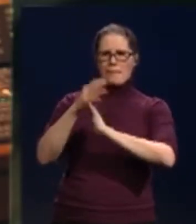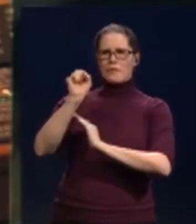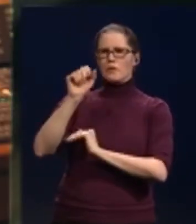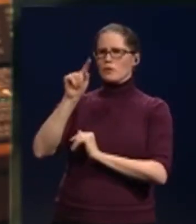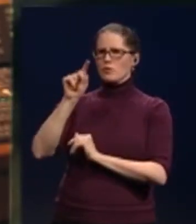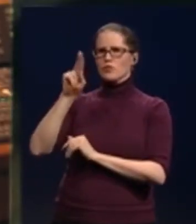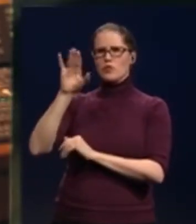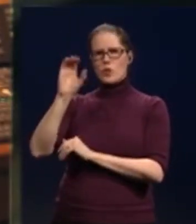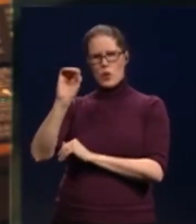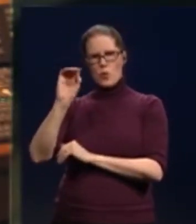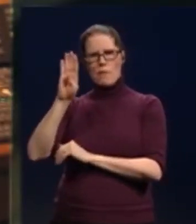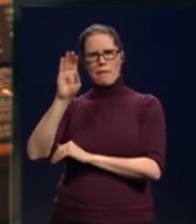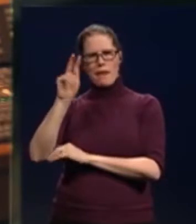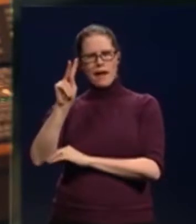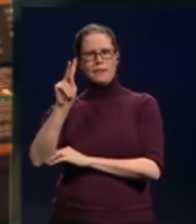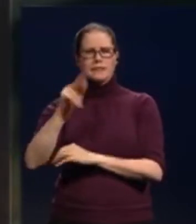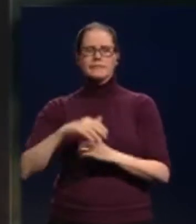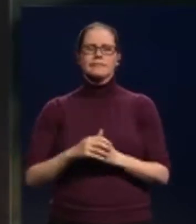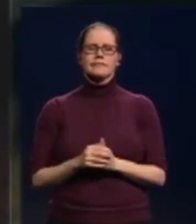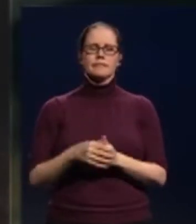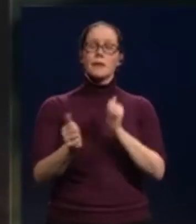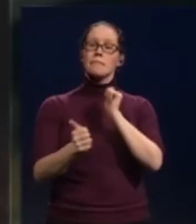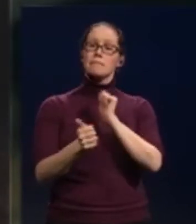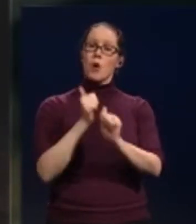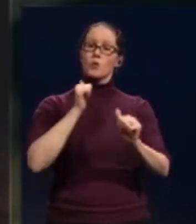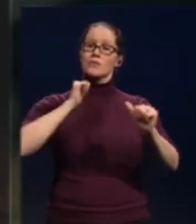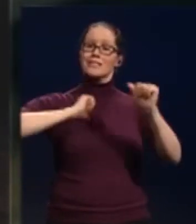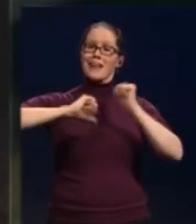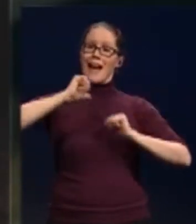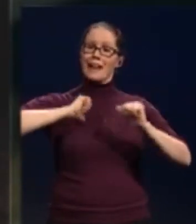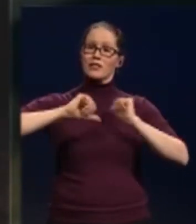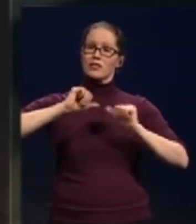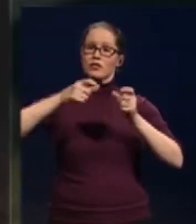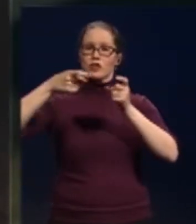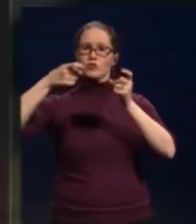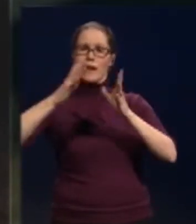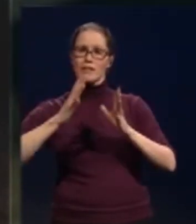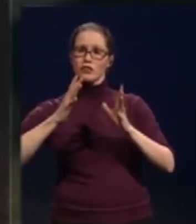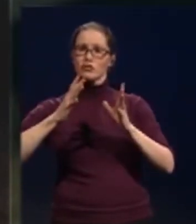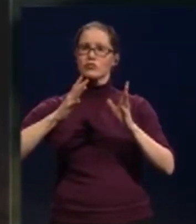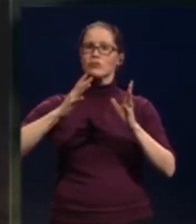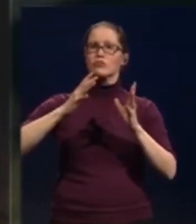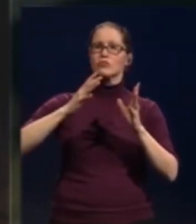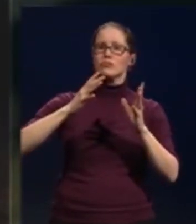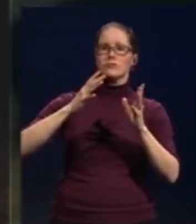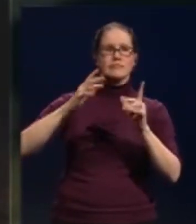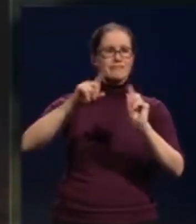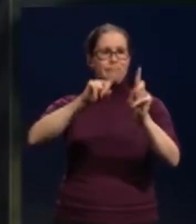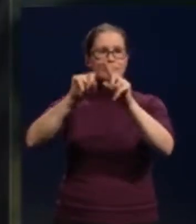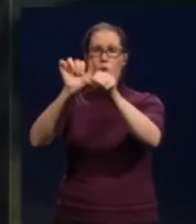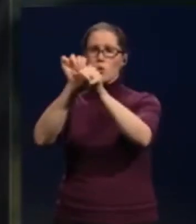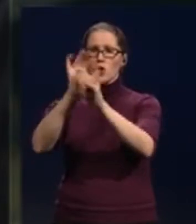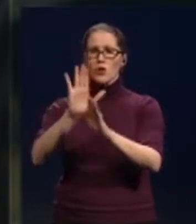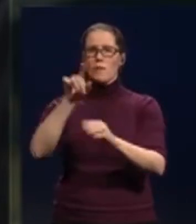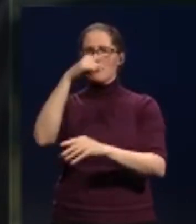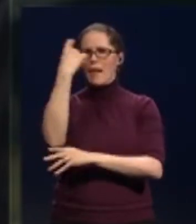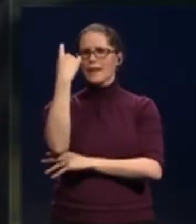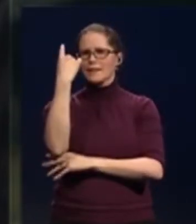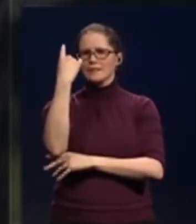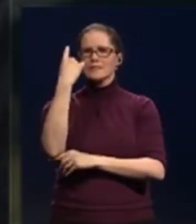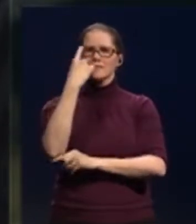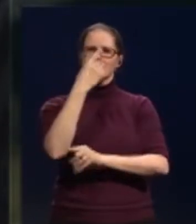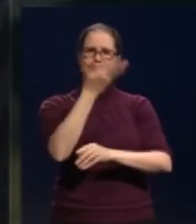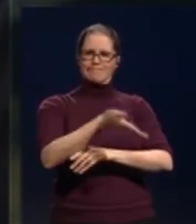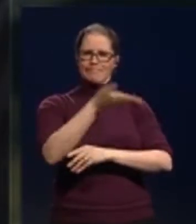entire cast, directors and most of the crew are African Nova Scotian. Nathan Simmons is one of the actors. It shows that